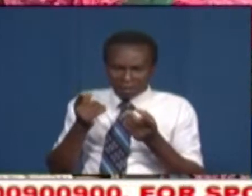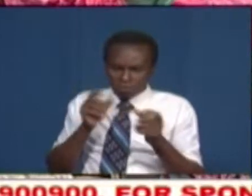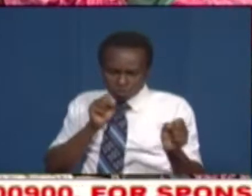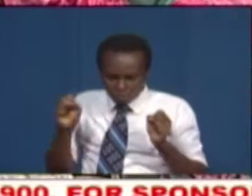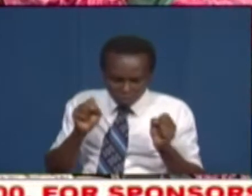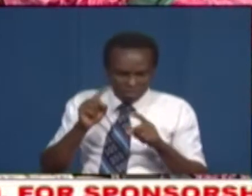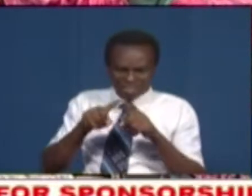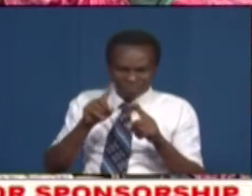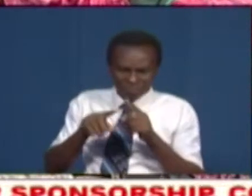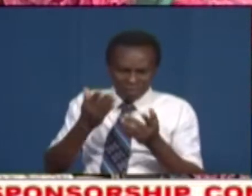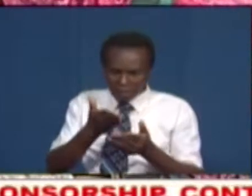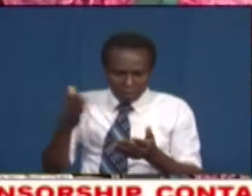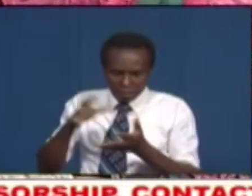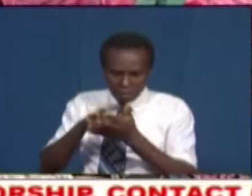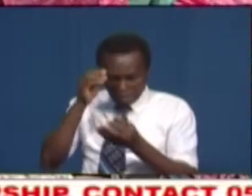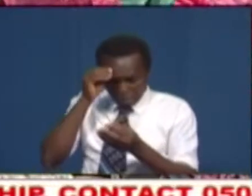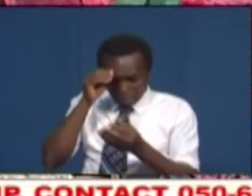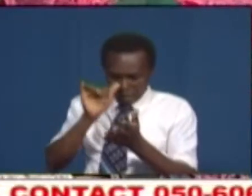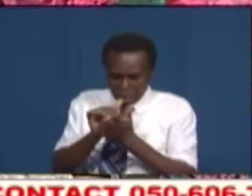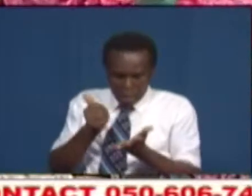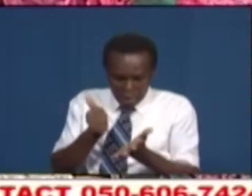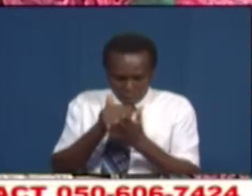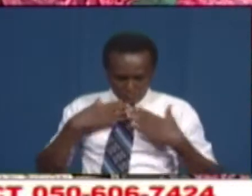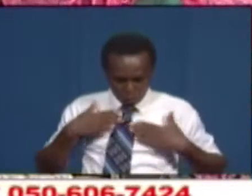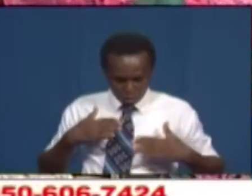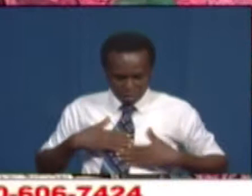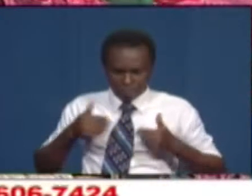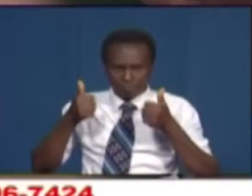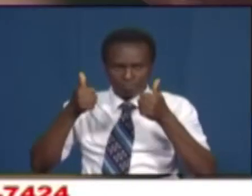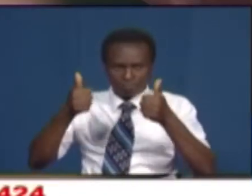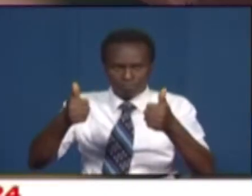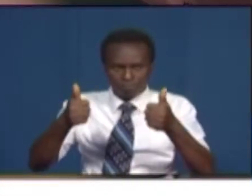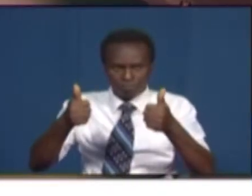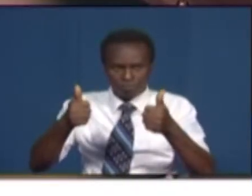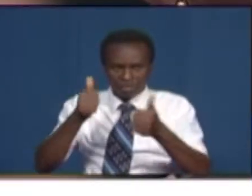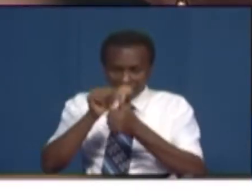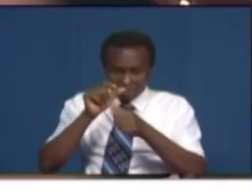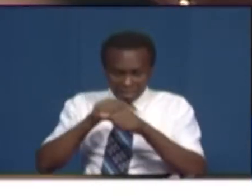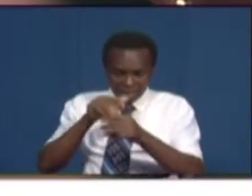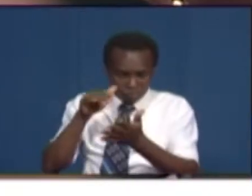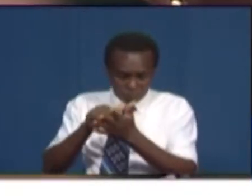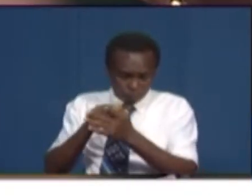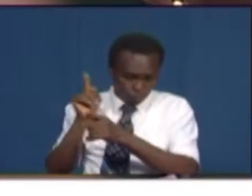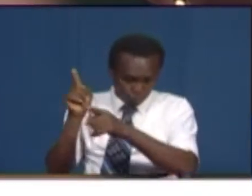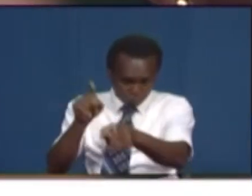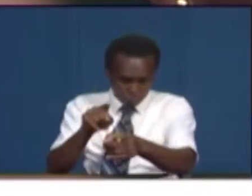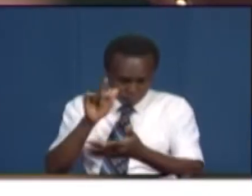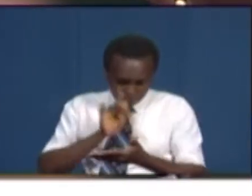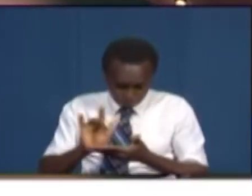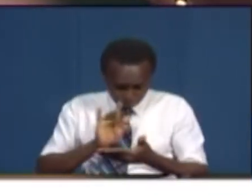in seeking health services. Great. So they have indoor games. So as you go there with time, you see that you become